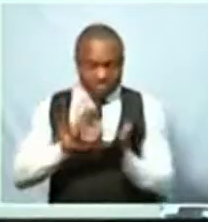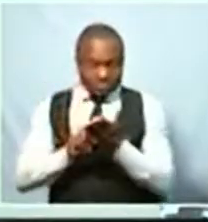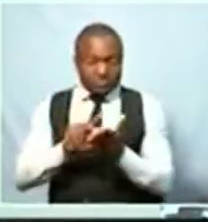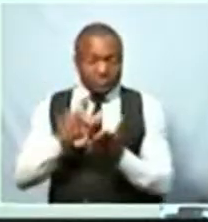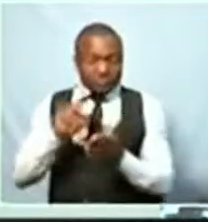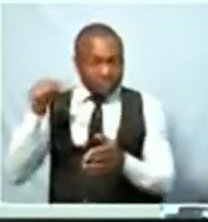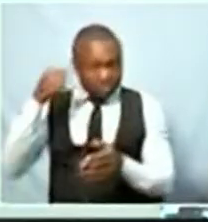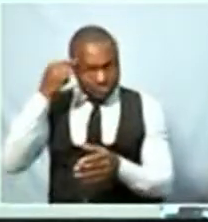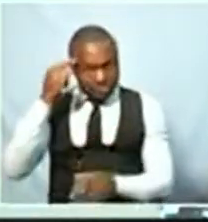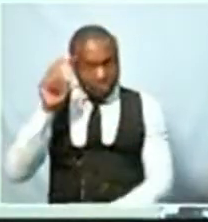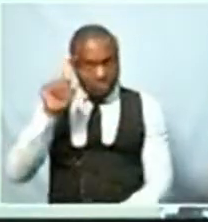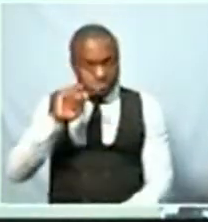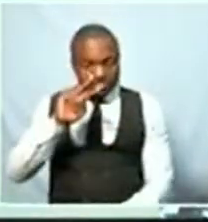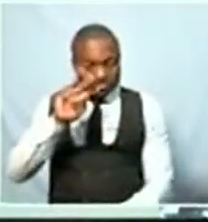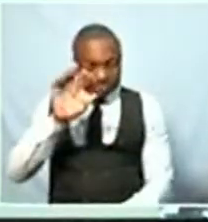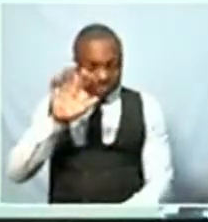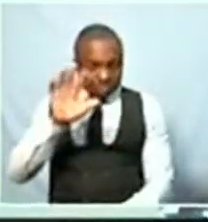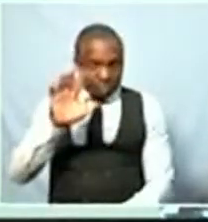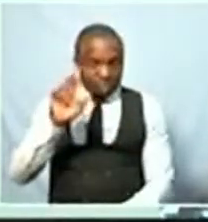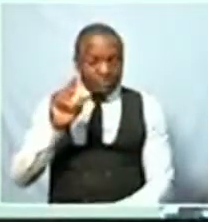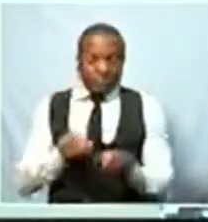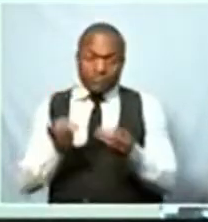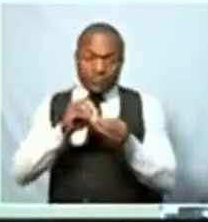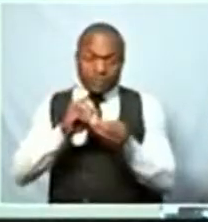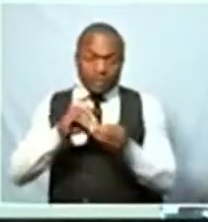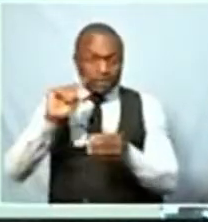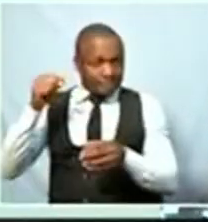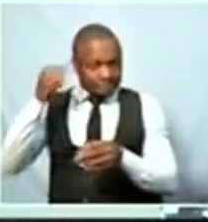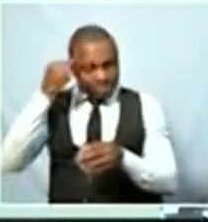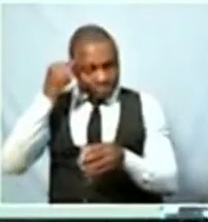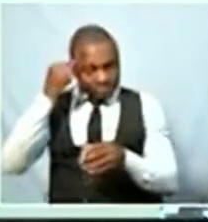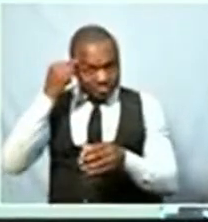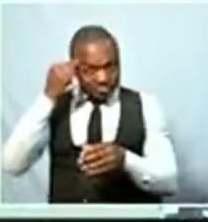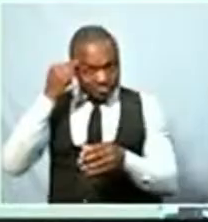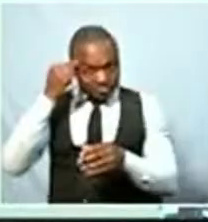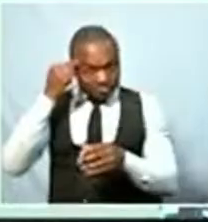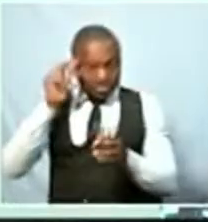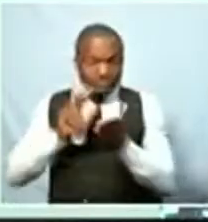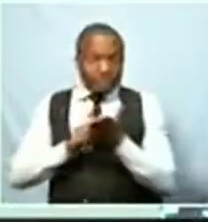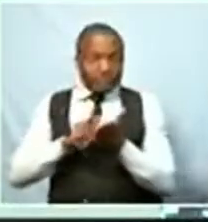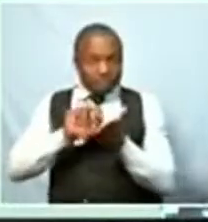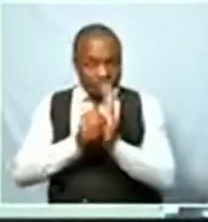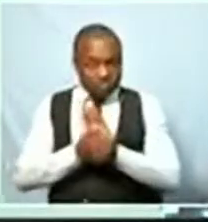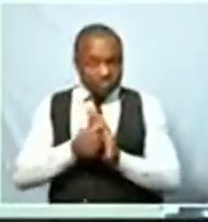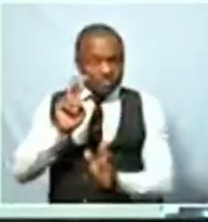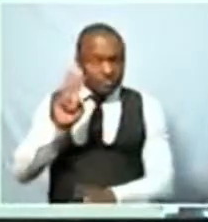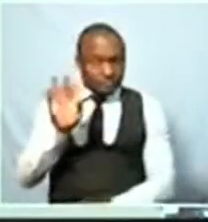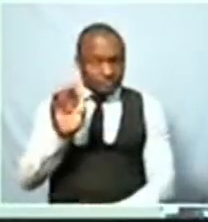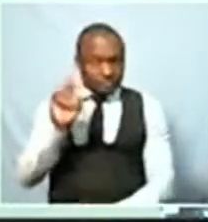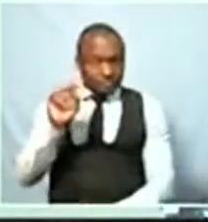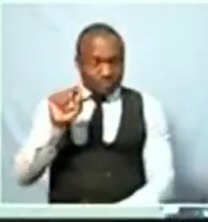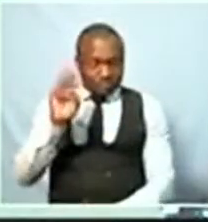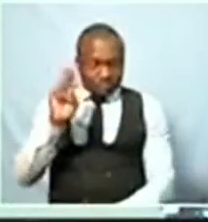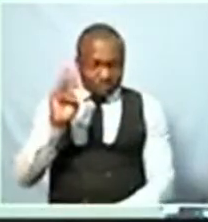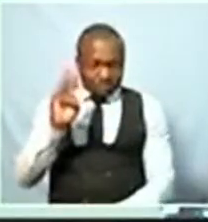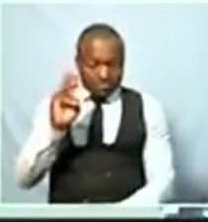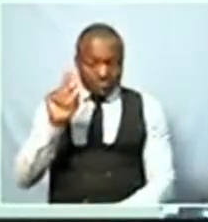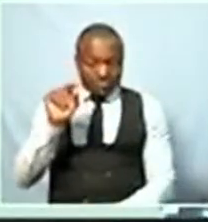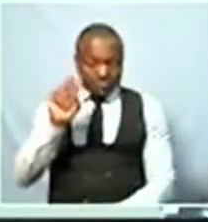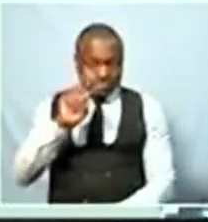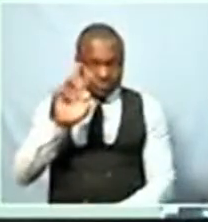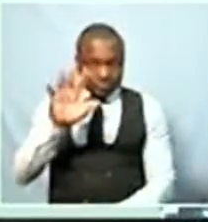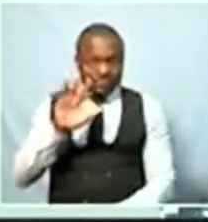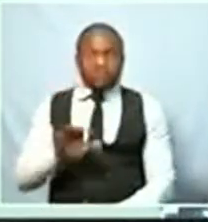2025. In addition, the government operationalized the Public Audit Act number 29 of 2016 in